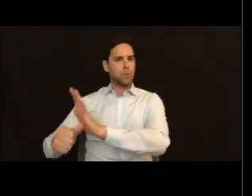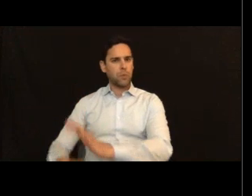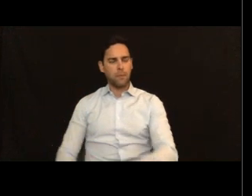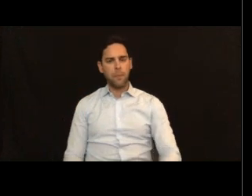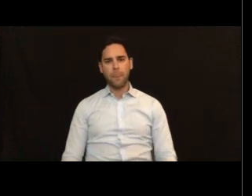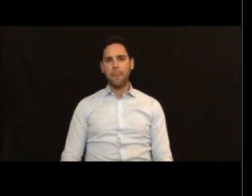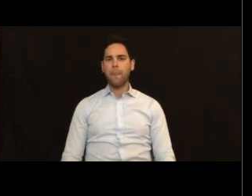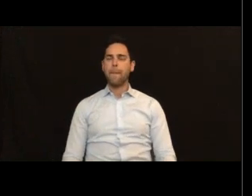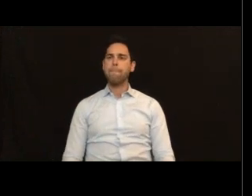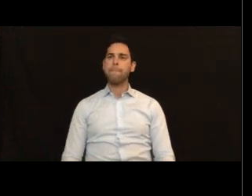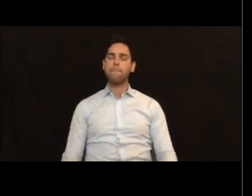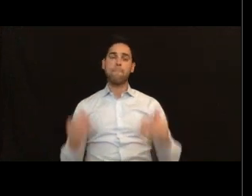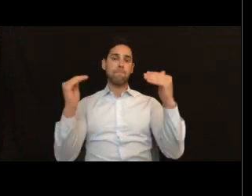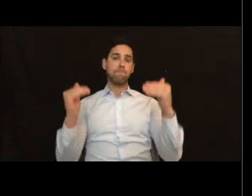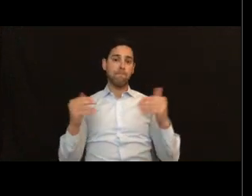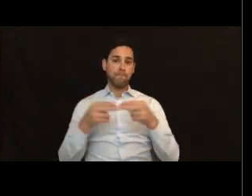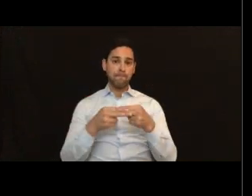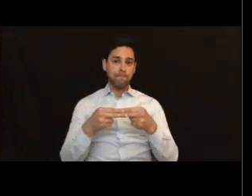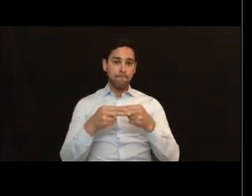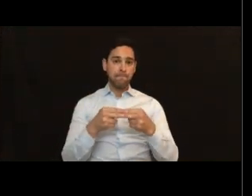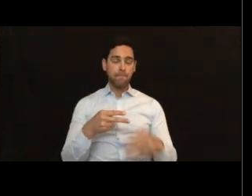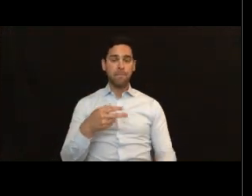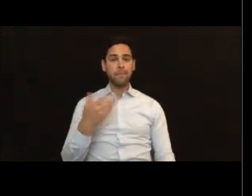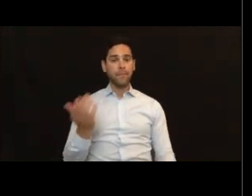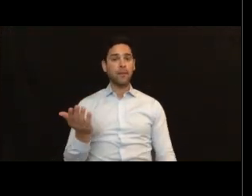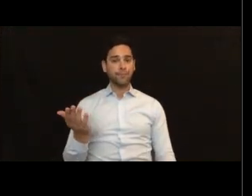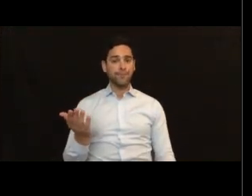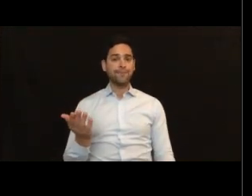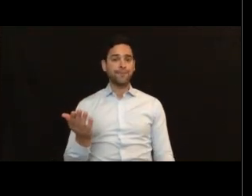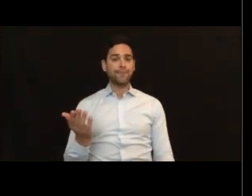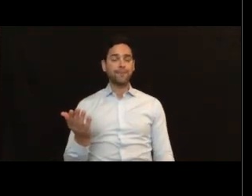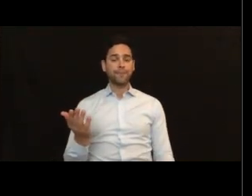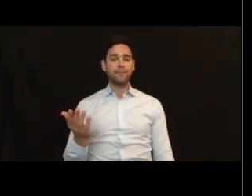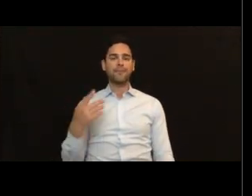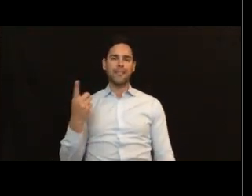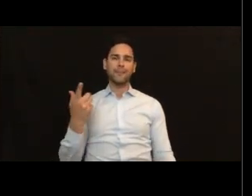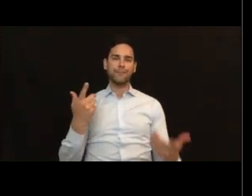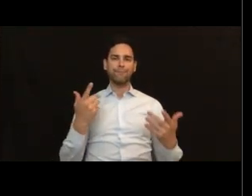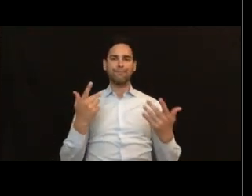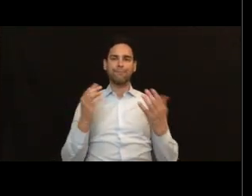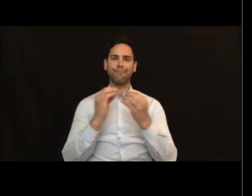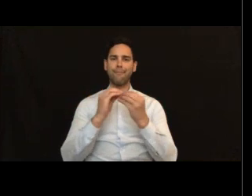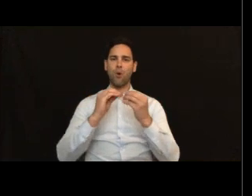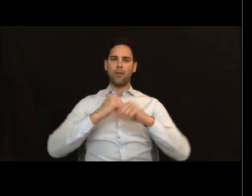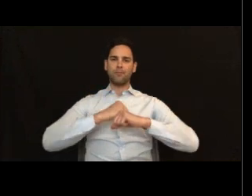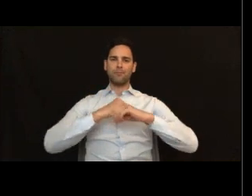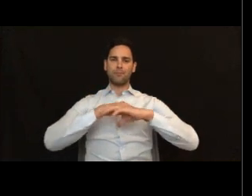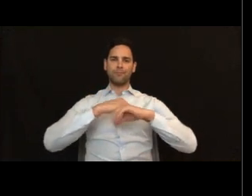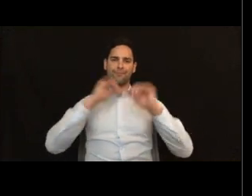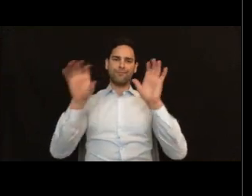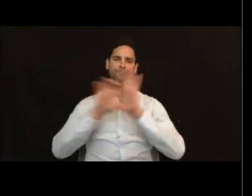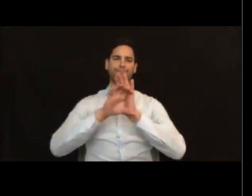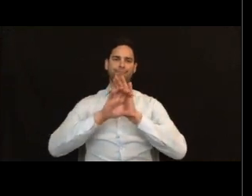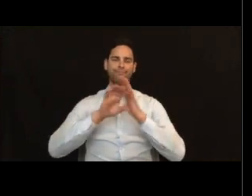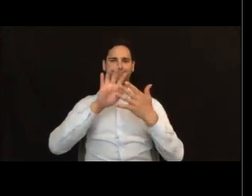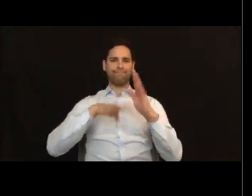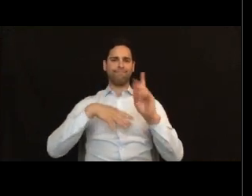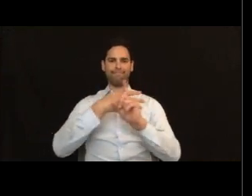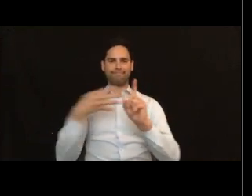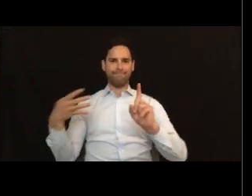So here is a quantitative visualization. So I conducted conversations with these queens as they